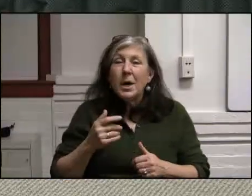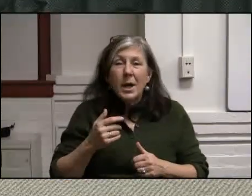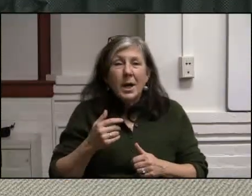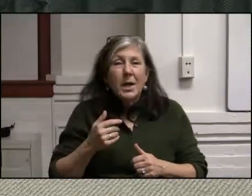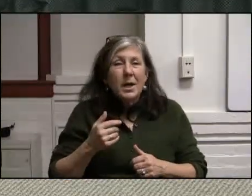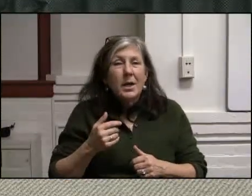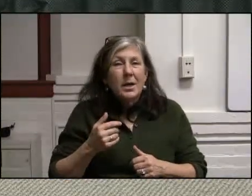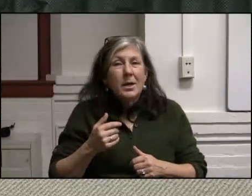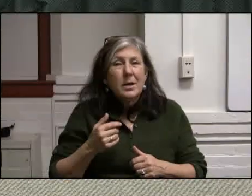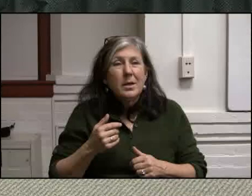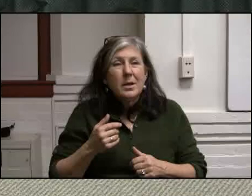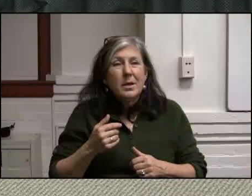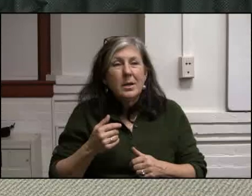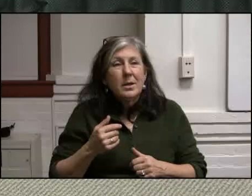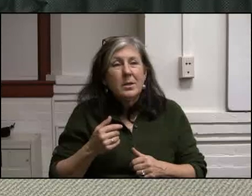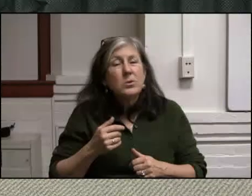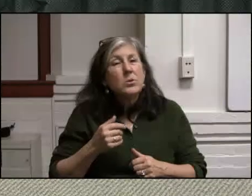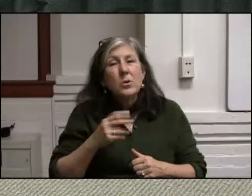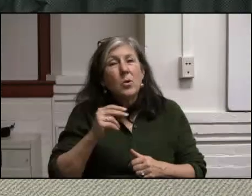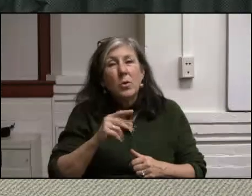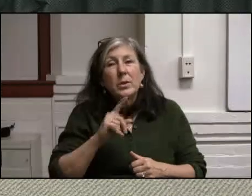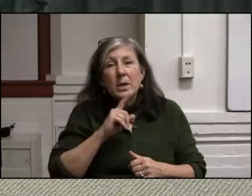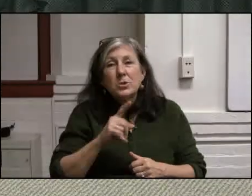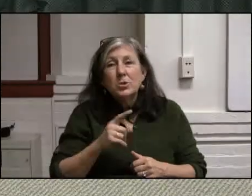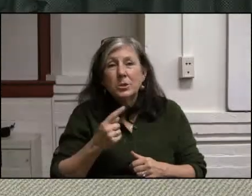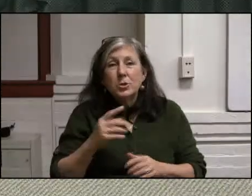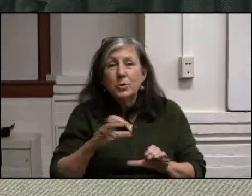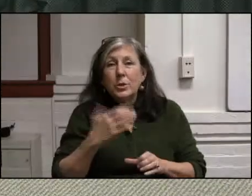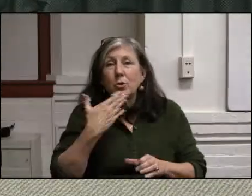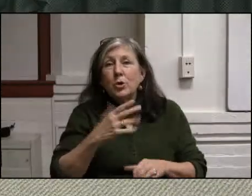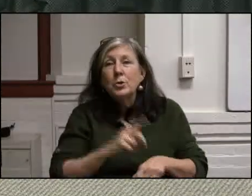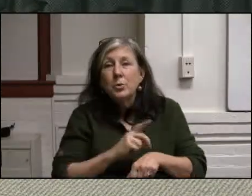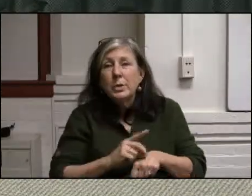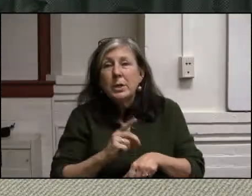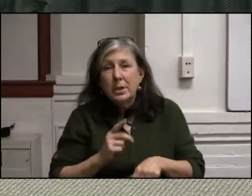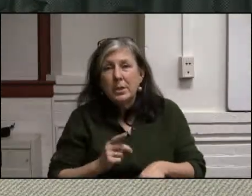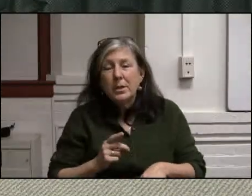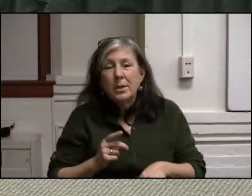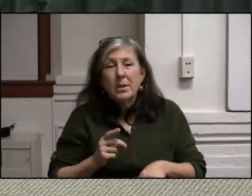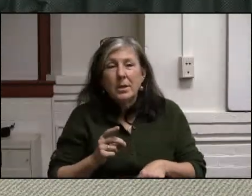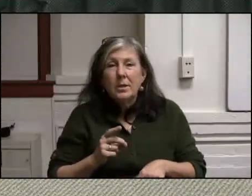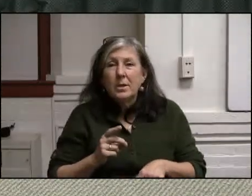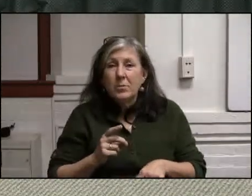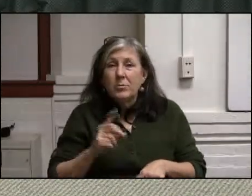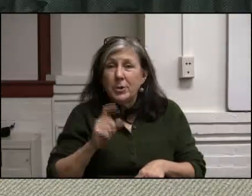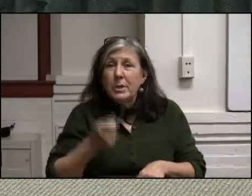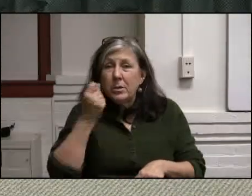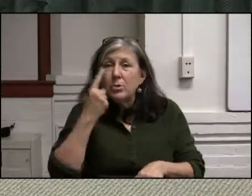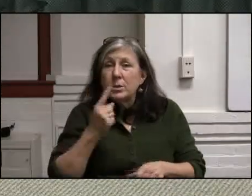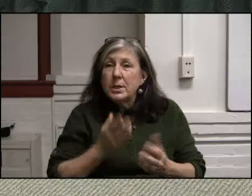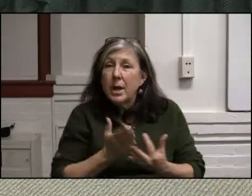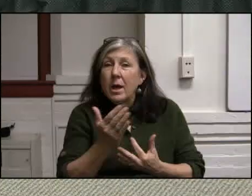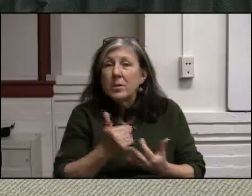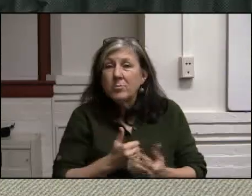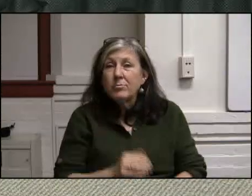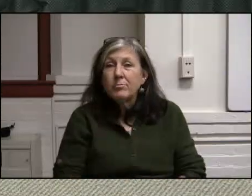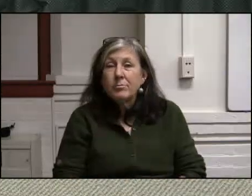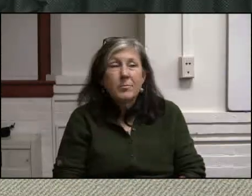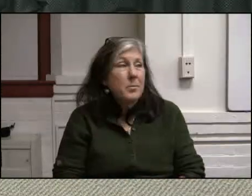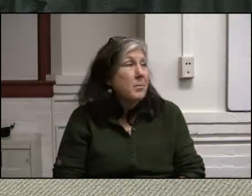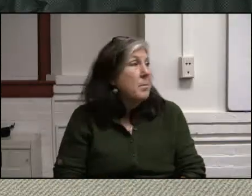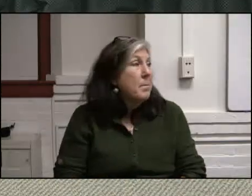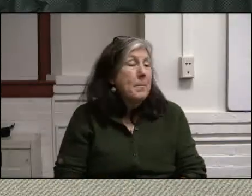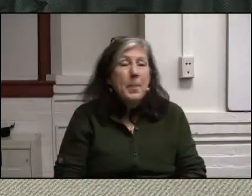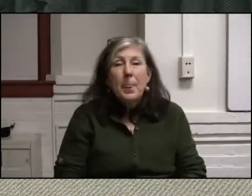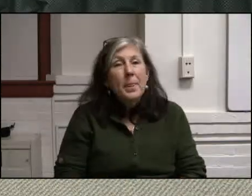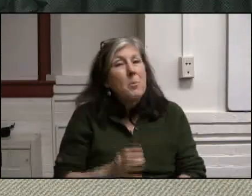actually a due diligence question every time. It's something that we need to understand. So, Yeah, as much as well, I'd